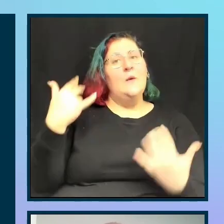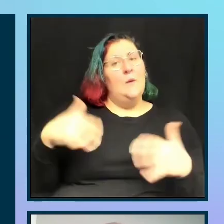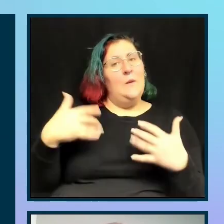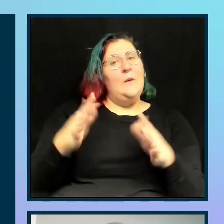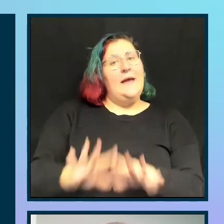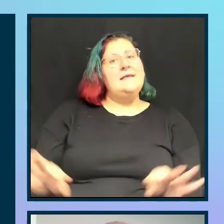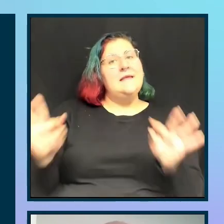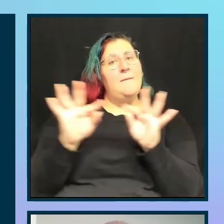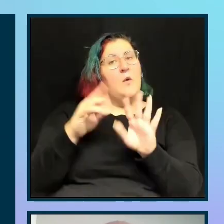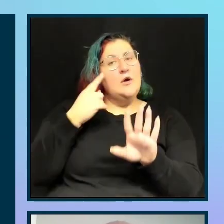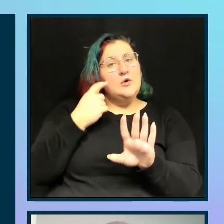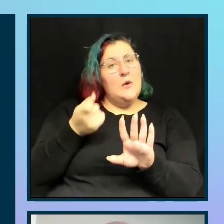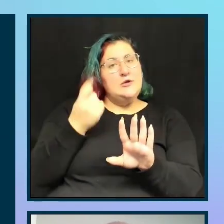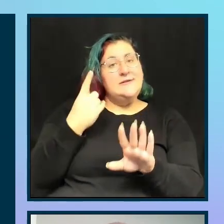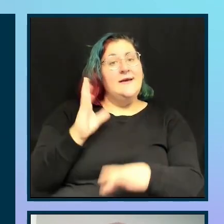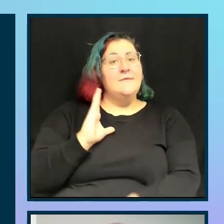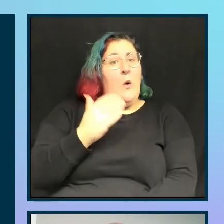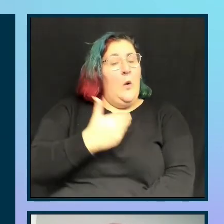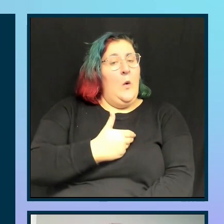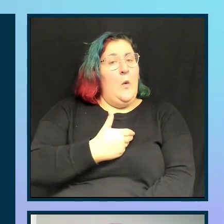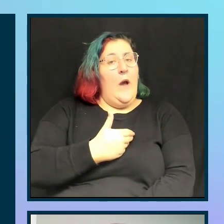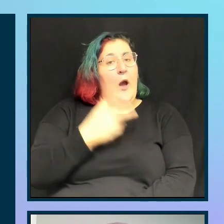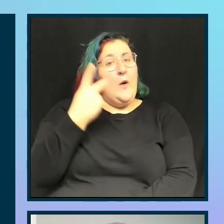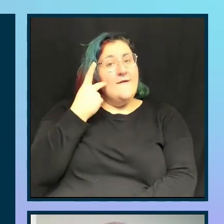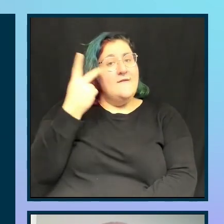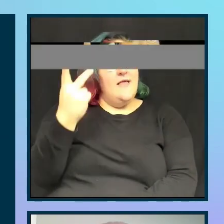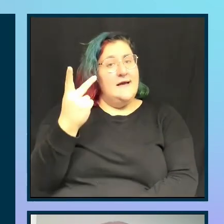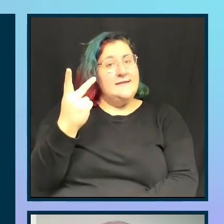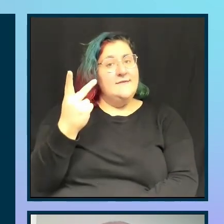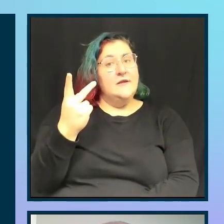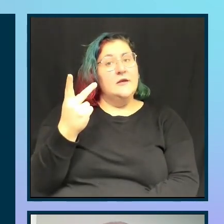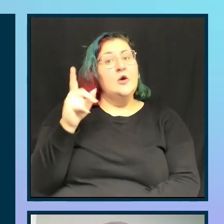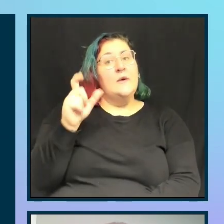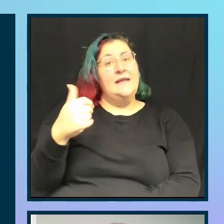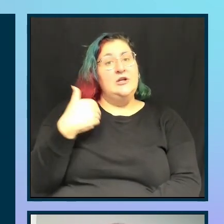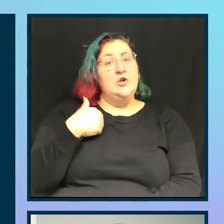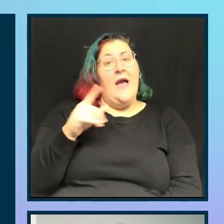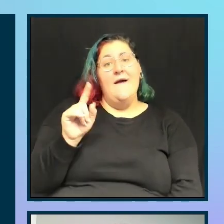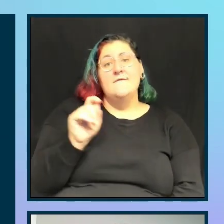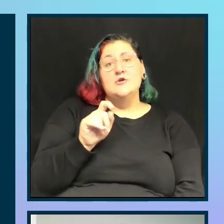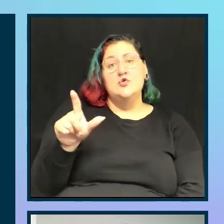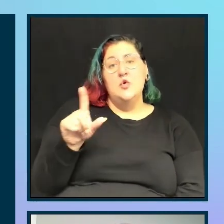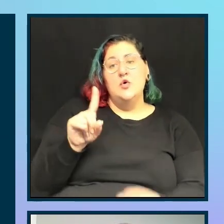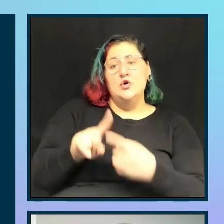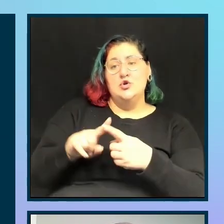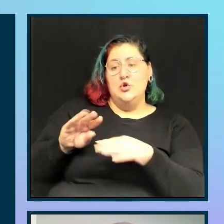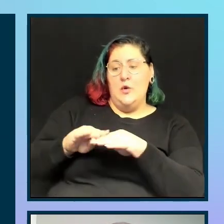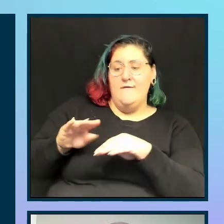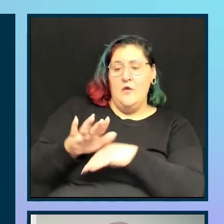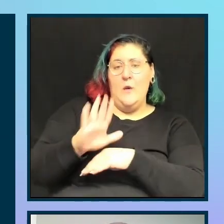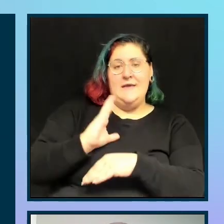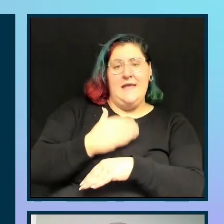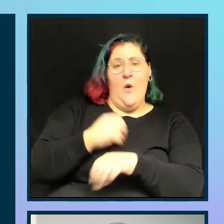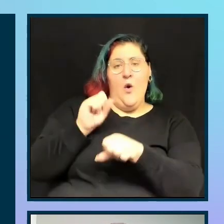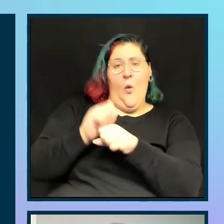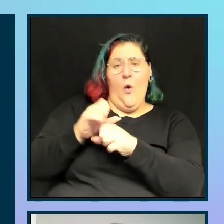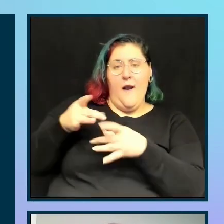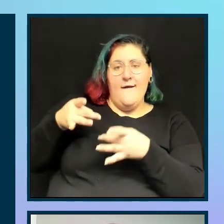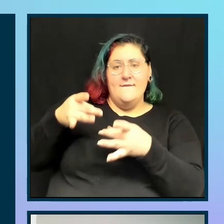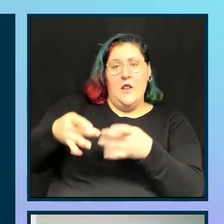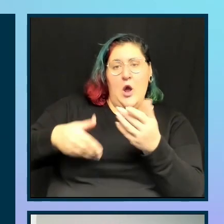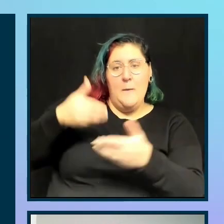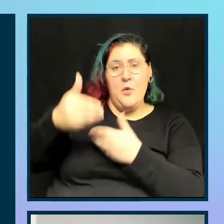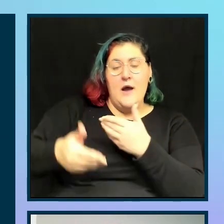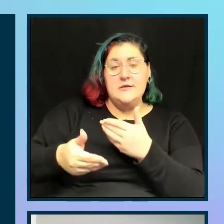We have a philosophy that we need to have tools that are going to be driving our workflow processes. Our goal here is not to